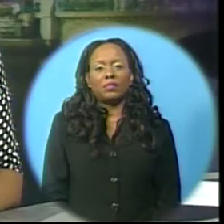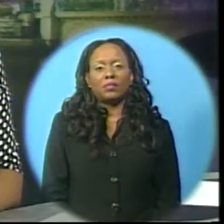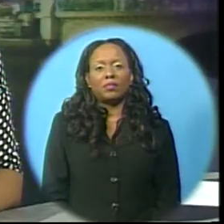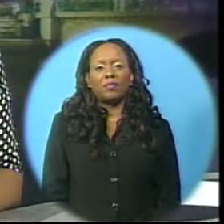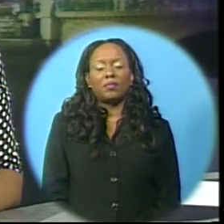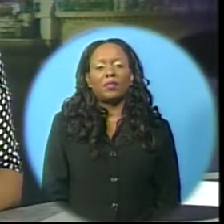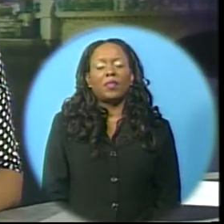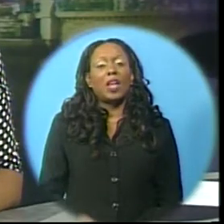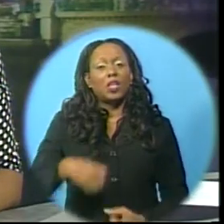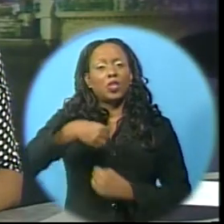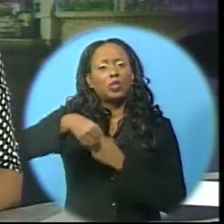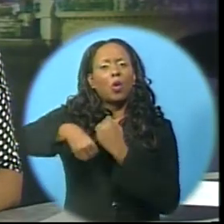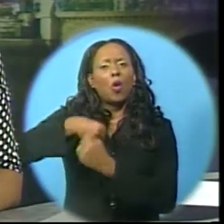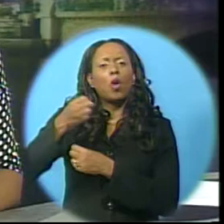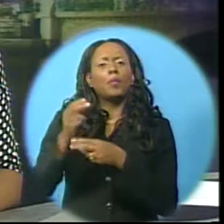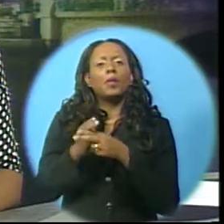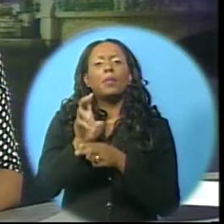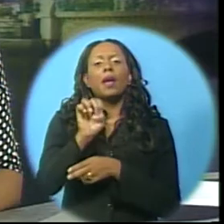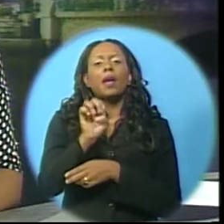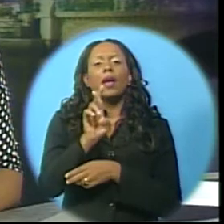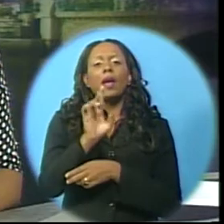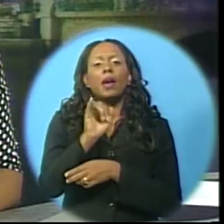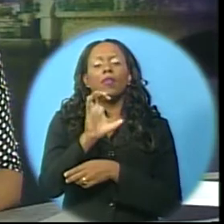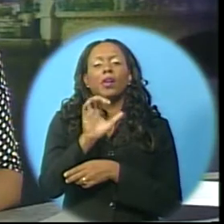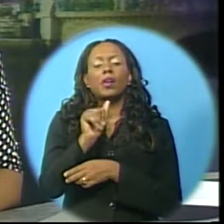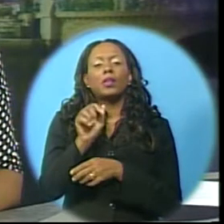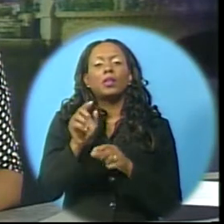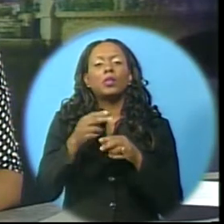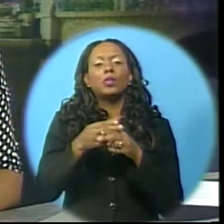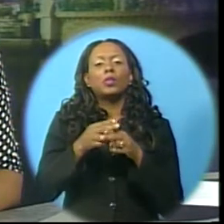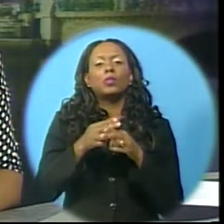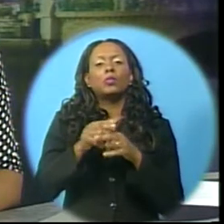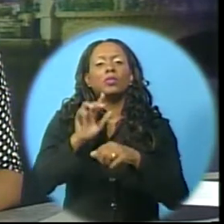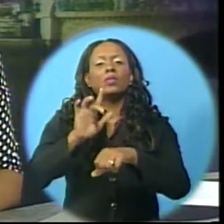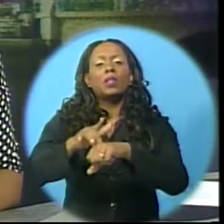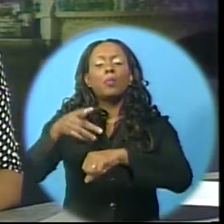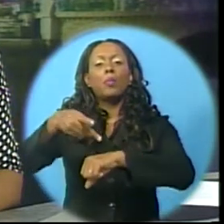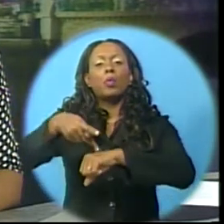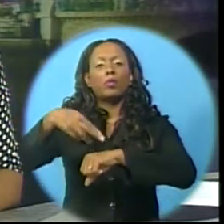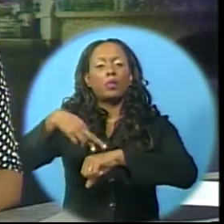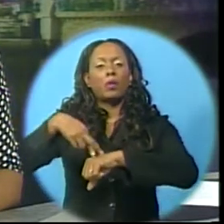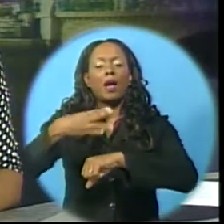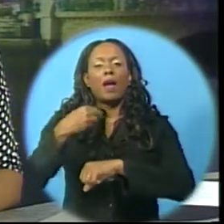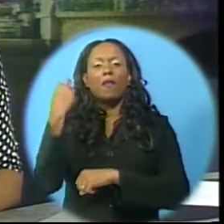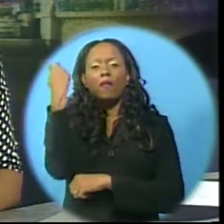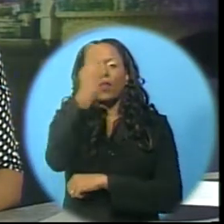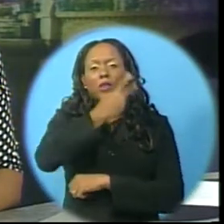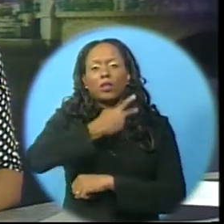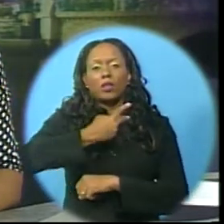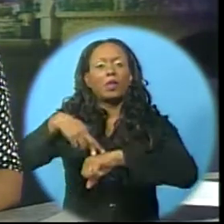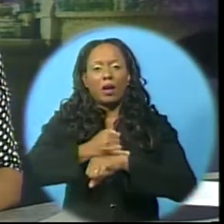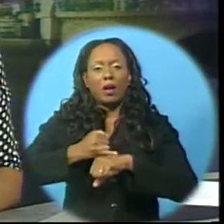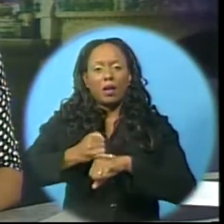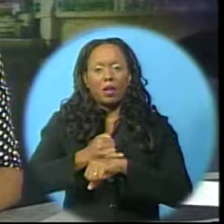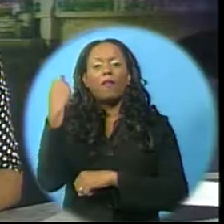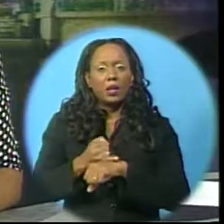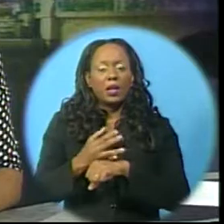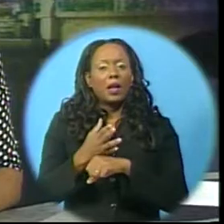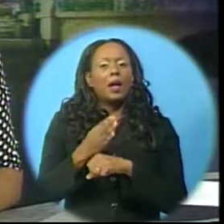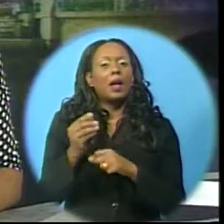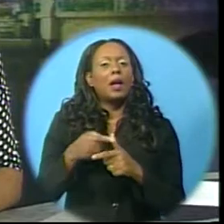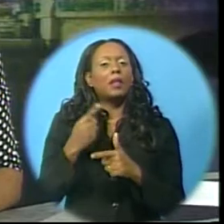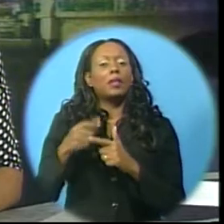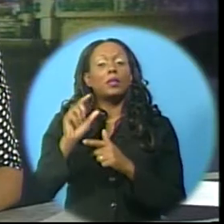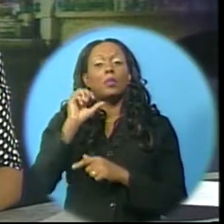And Tropical Storm Erica is expected to move near Puerto Rico and the Virgin Islands during the course of the day and near or just north of the Dominican